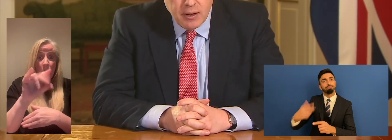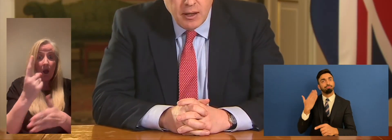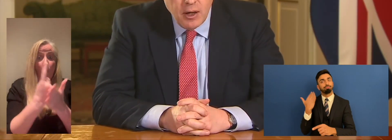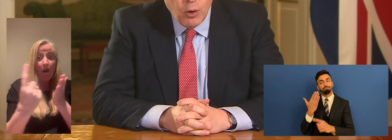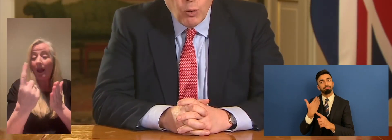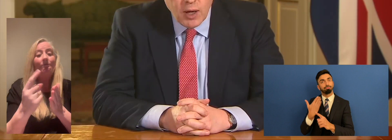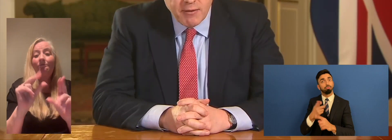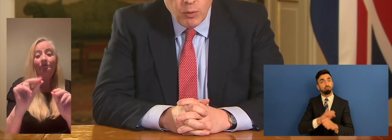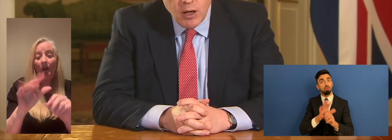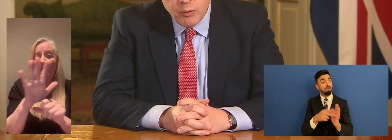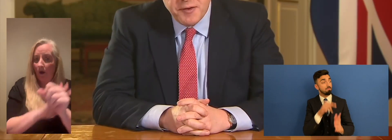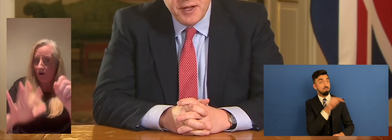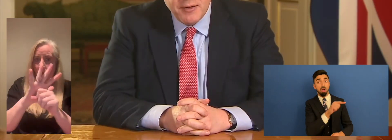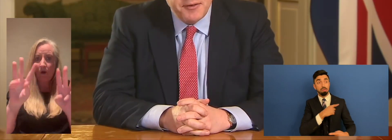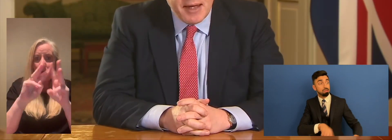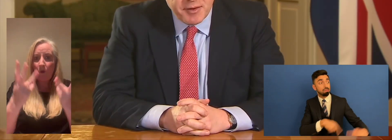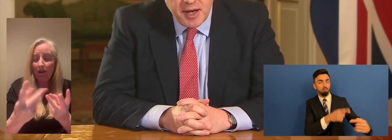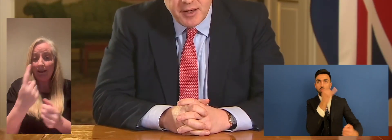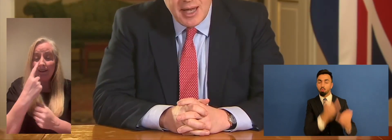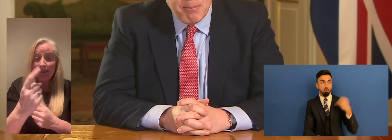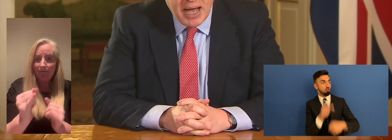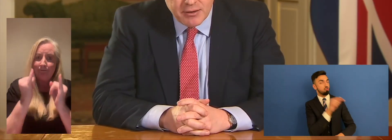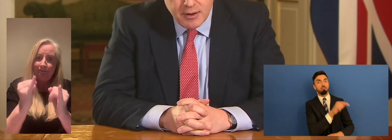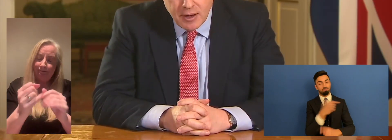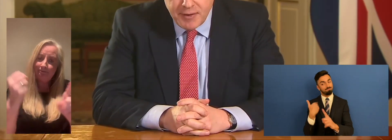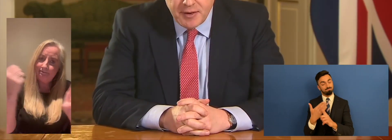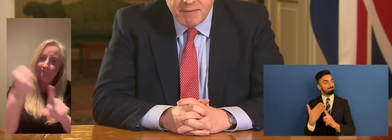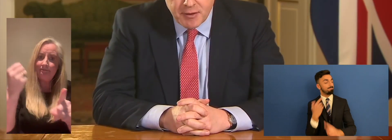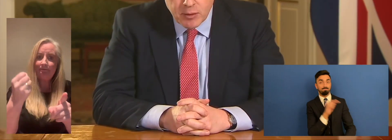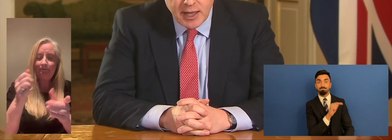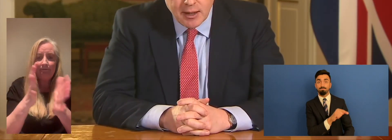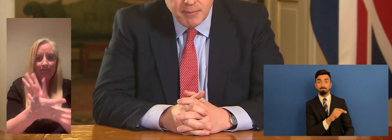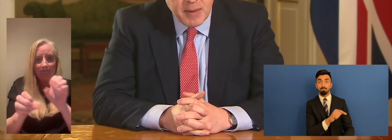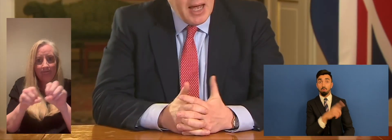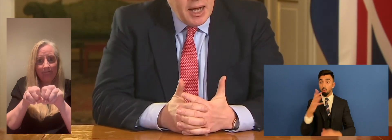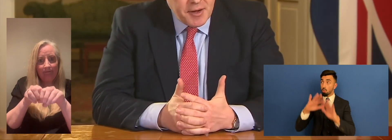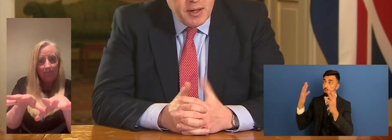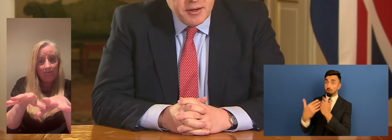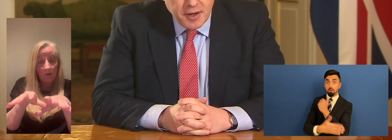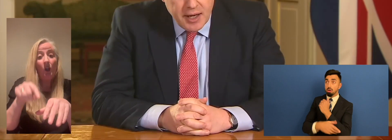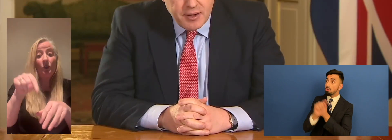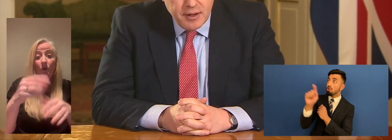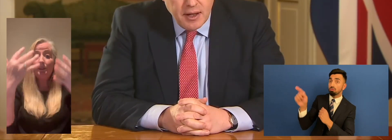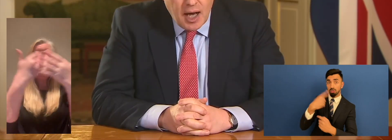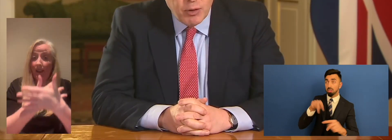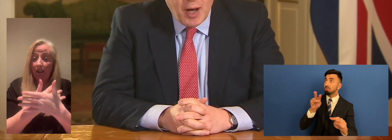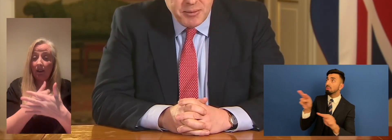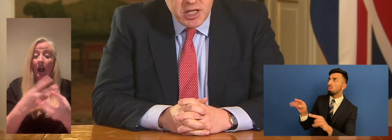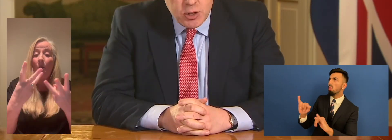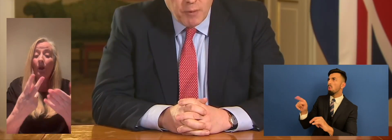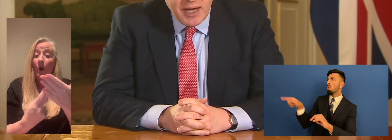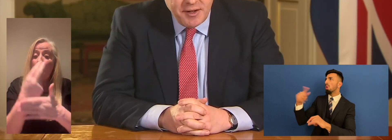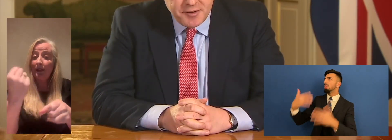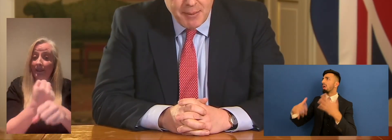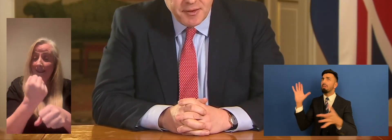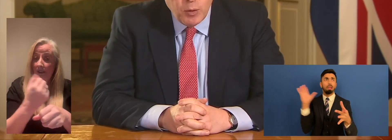alone. All over the world, we're seeing the devastating impact of this invisible killer. And so tonight, I want to update